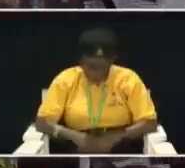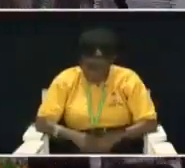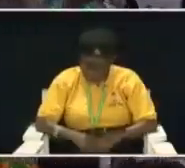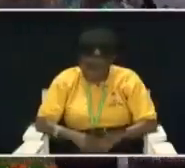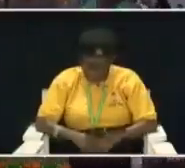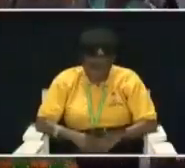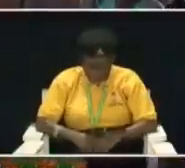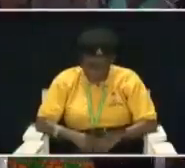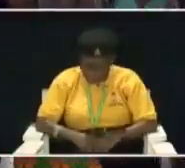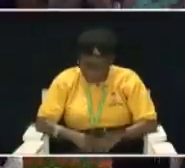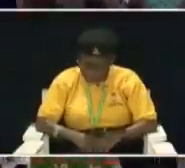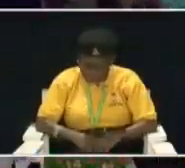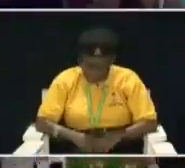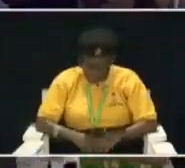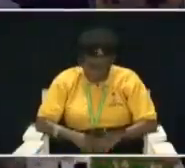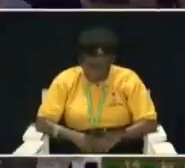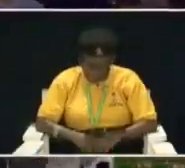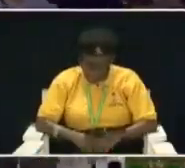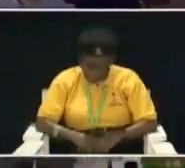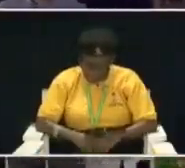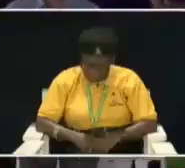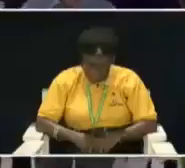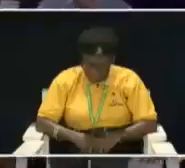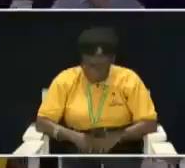Glory be to God.